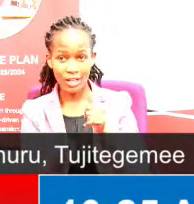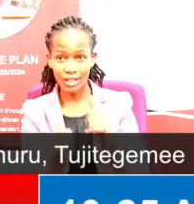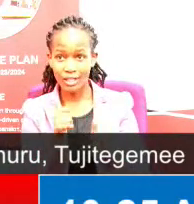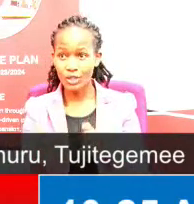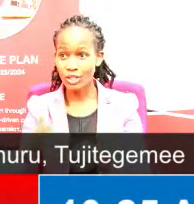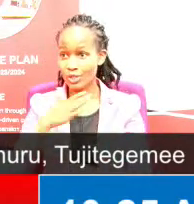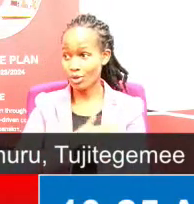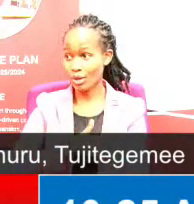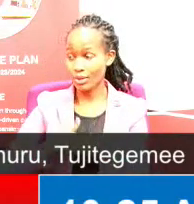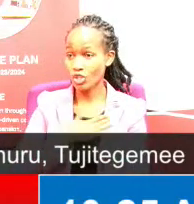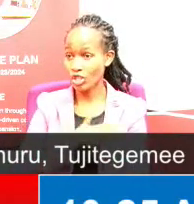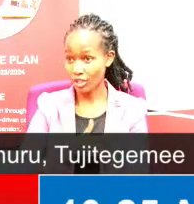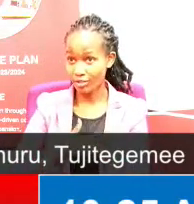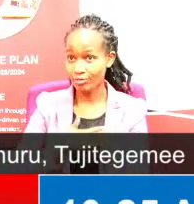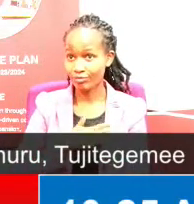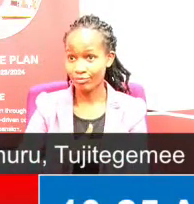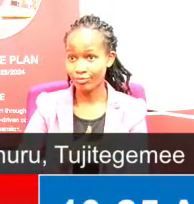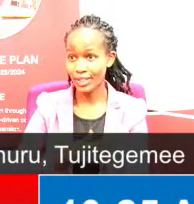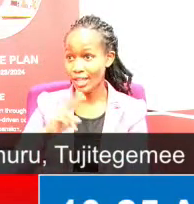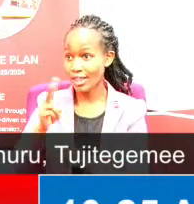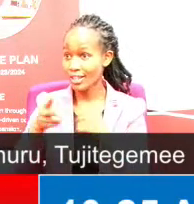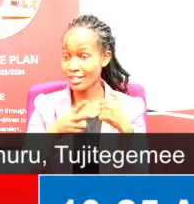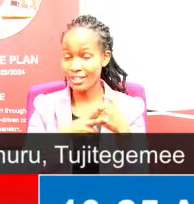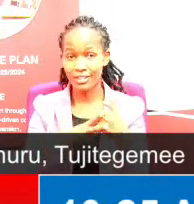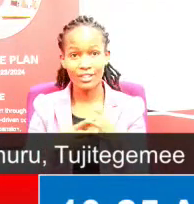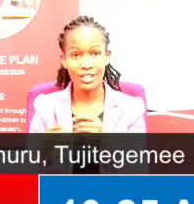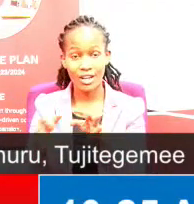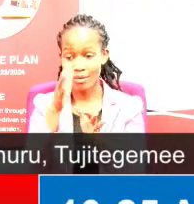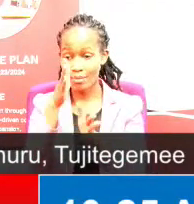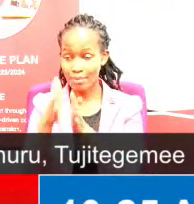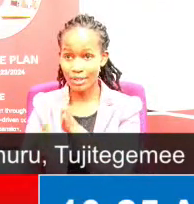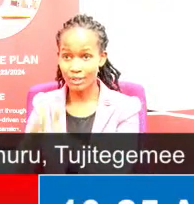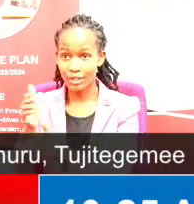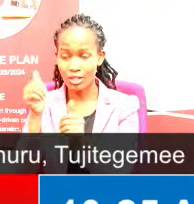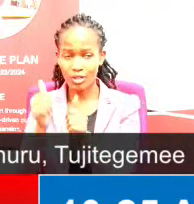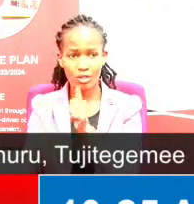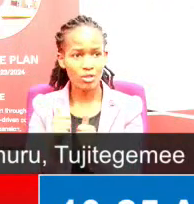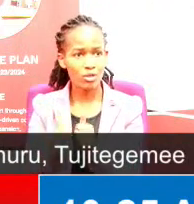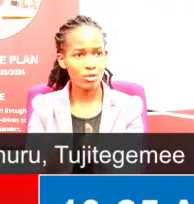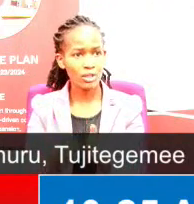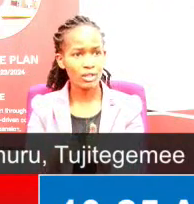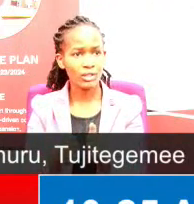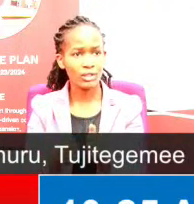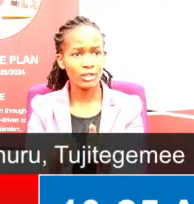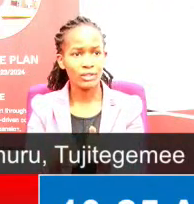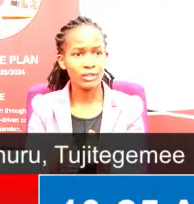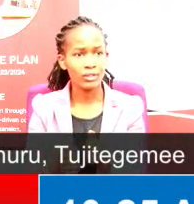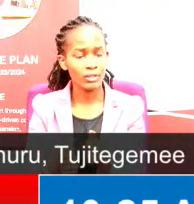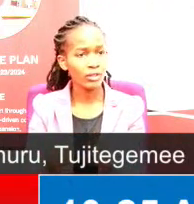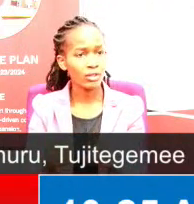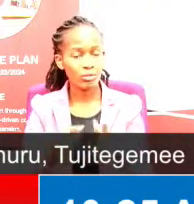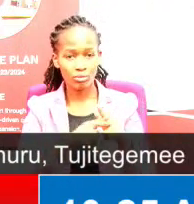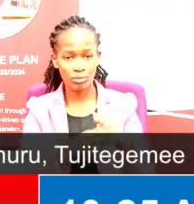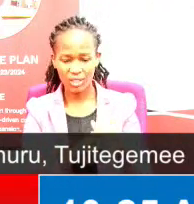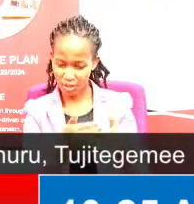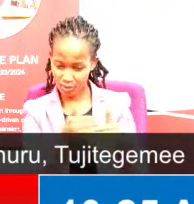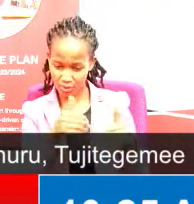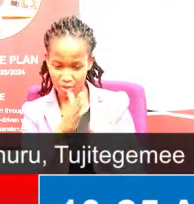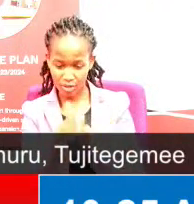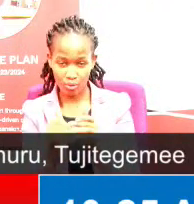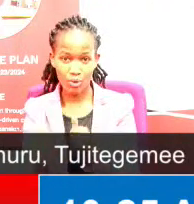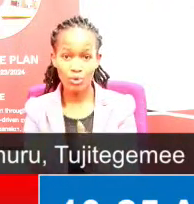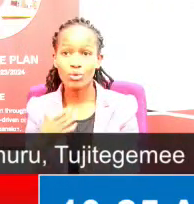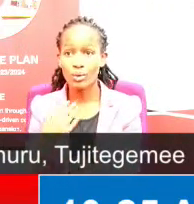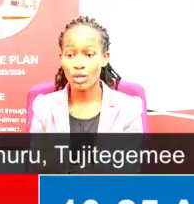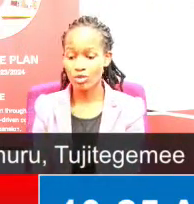to appreciate the 7th corporate plan that was implemented just before this plan that we are